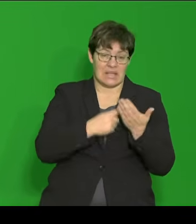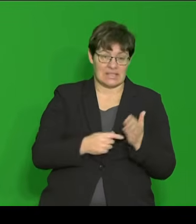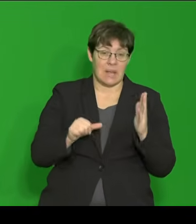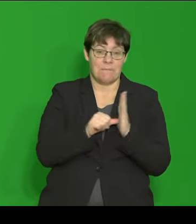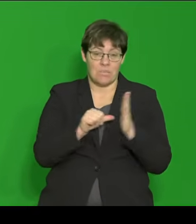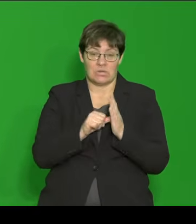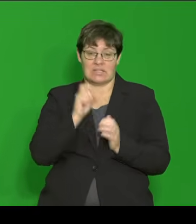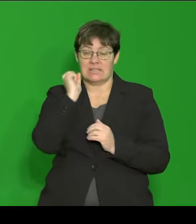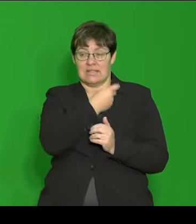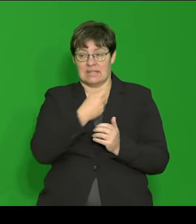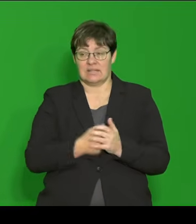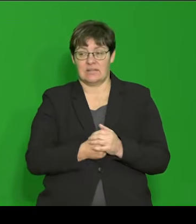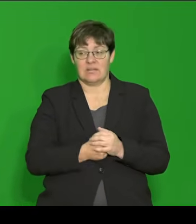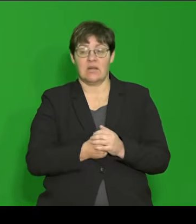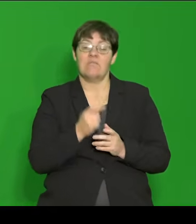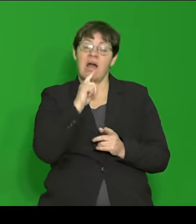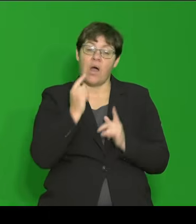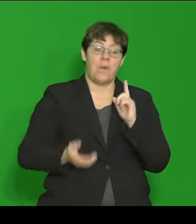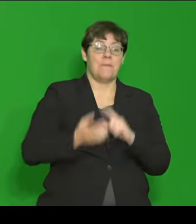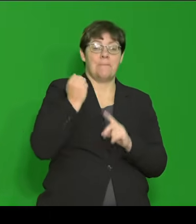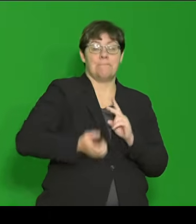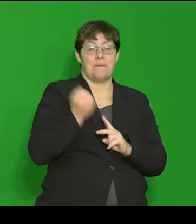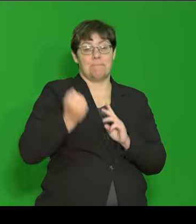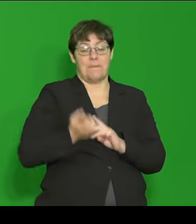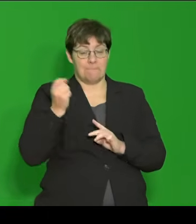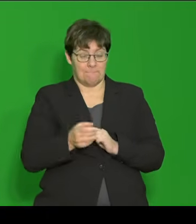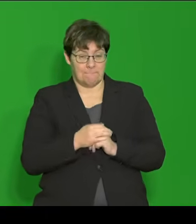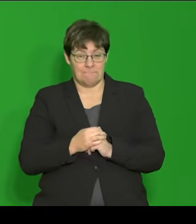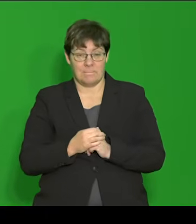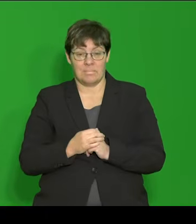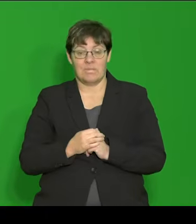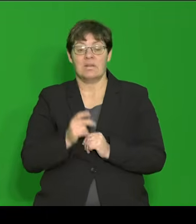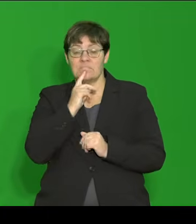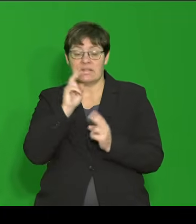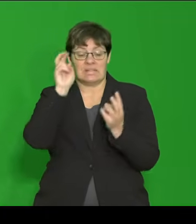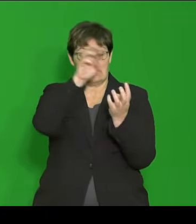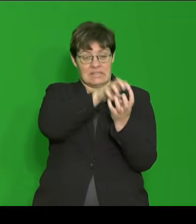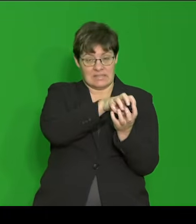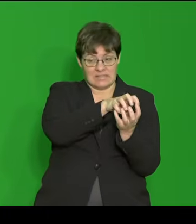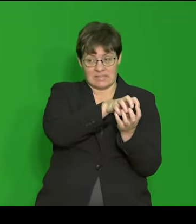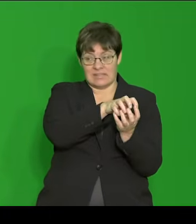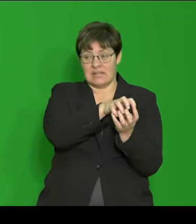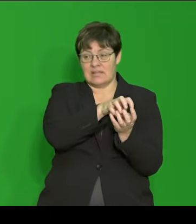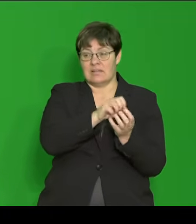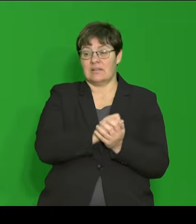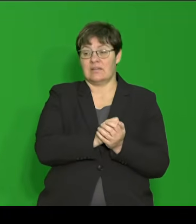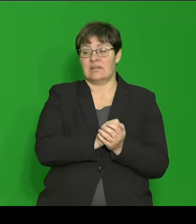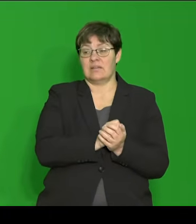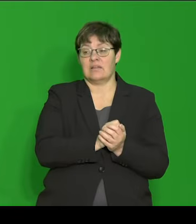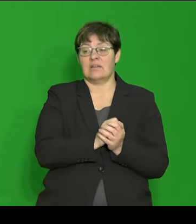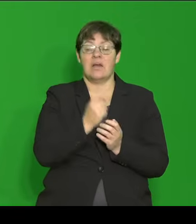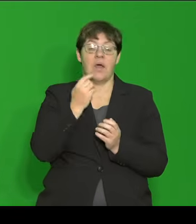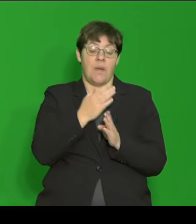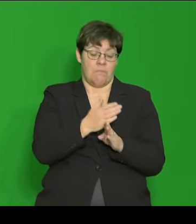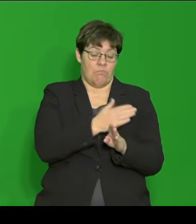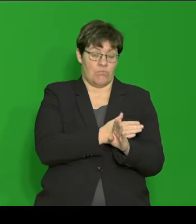the importance of teeth and how they are found. So we've got the teeth that help to bite the food. We've got the